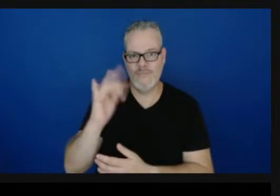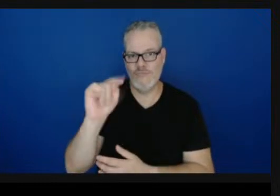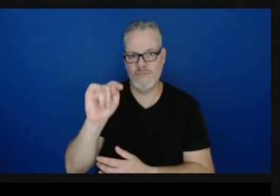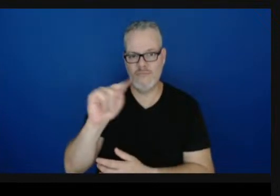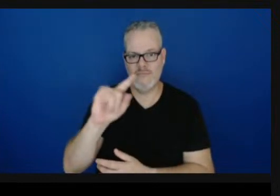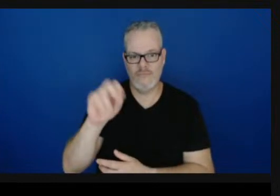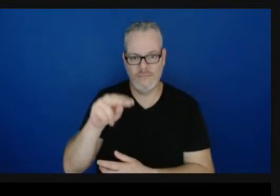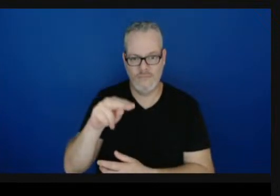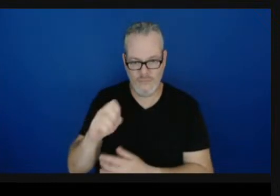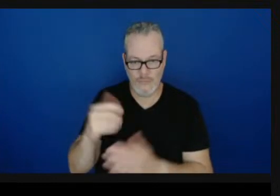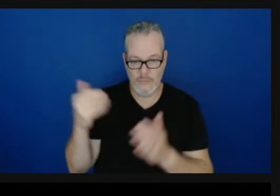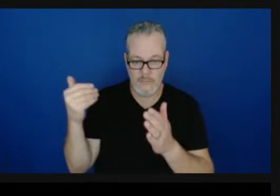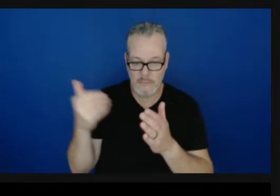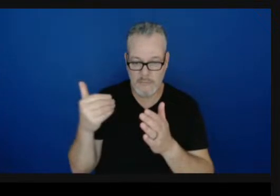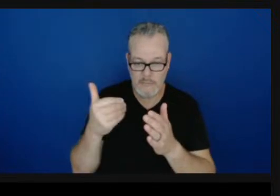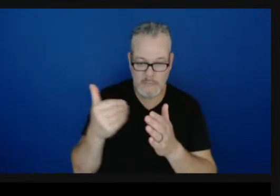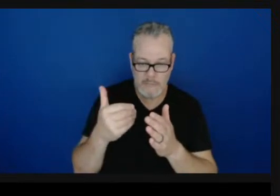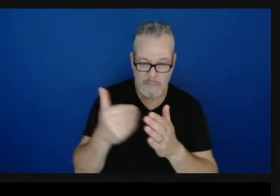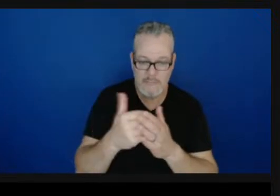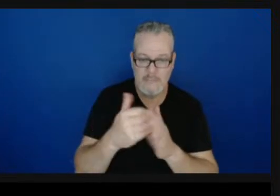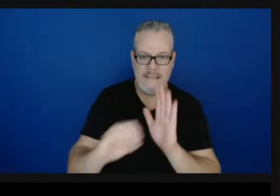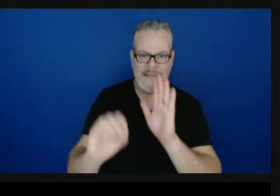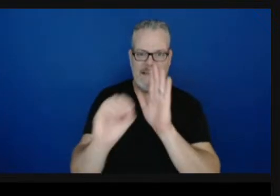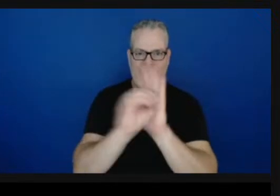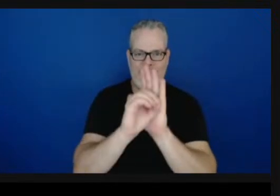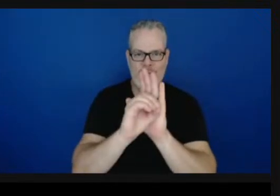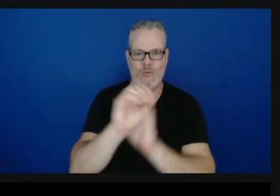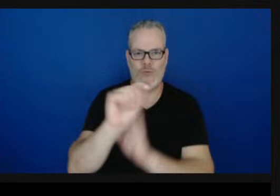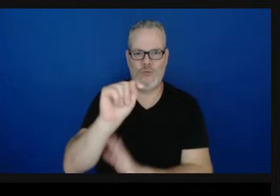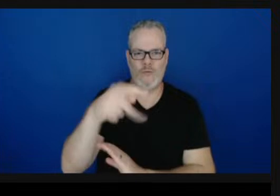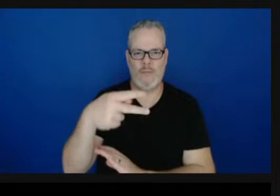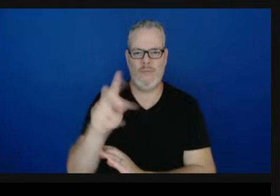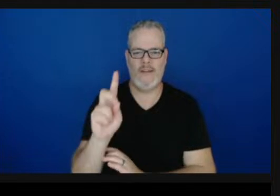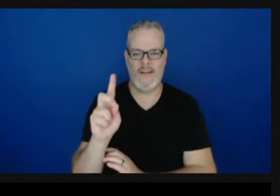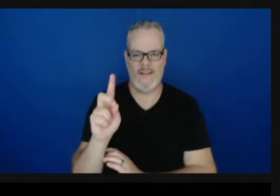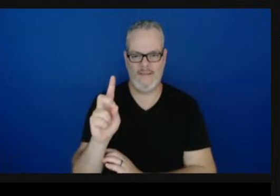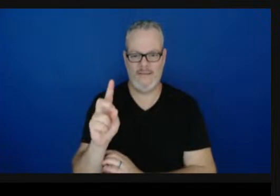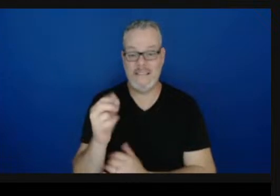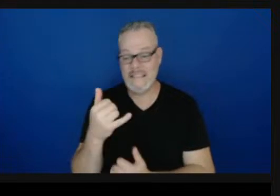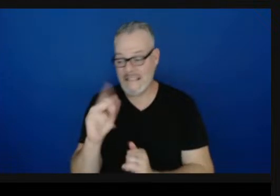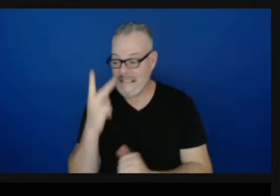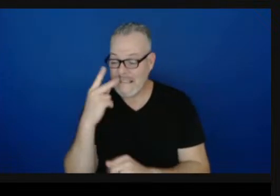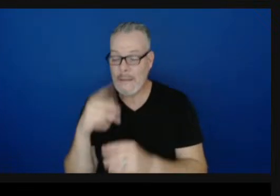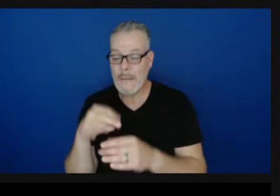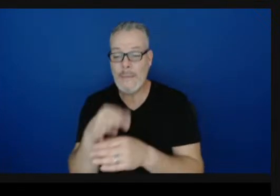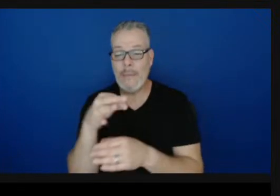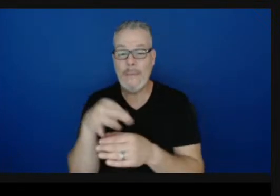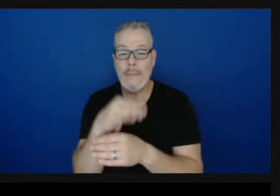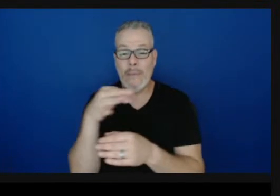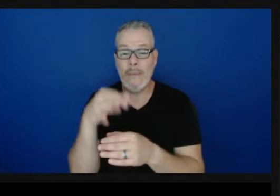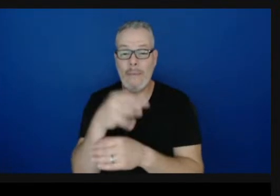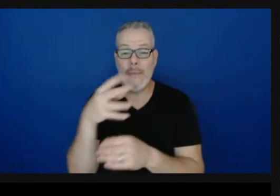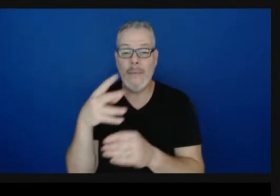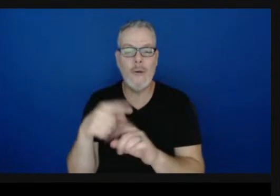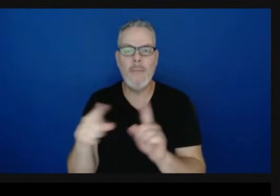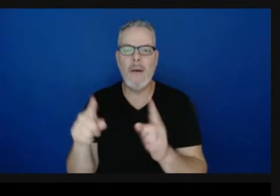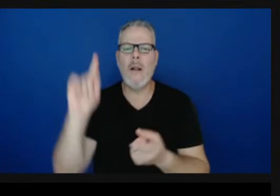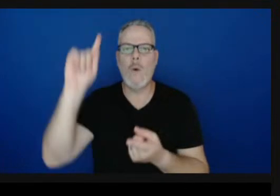day. Right. We clearly can see there's still a little bit of gas coming out, but yeah, that's and